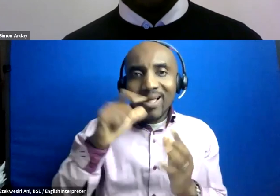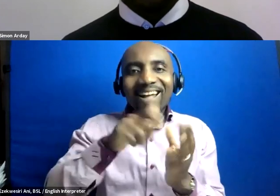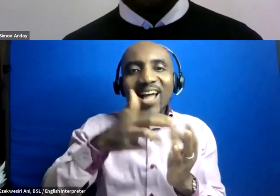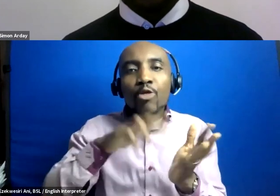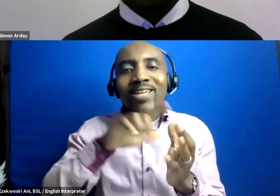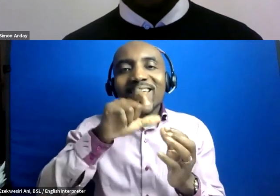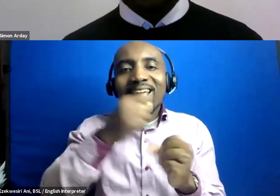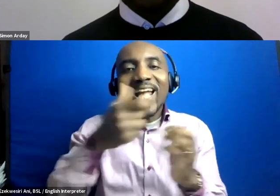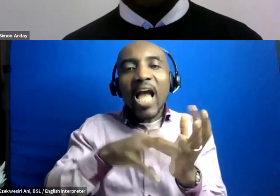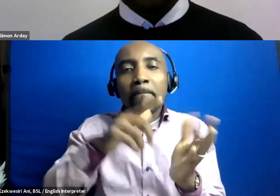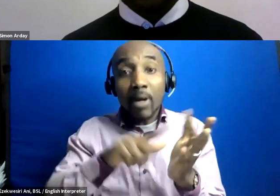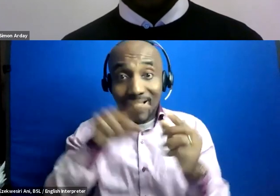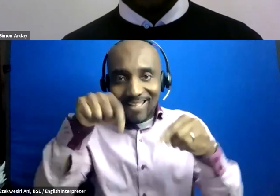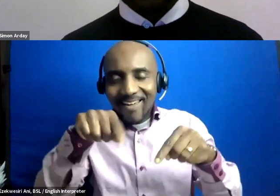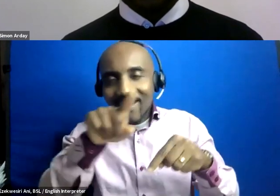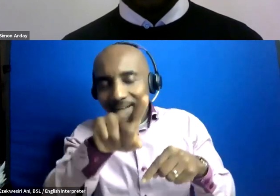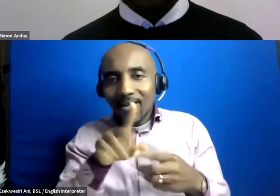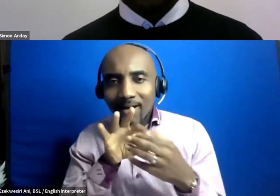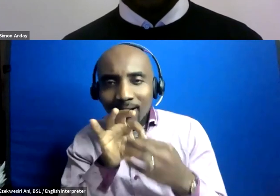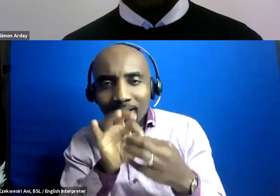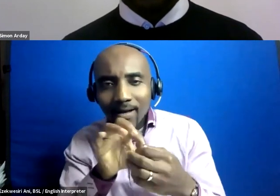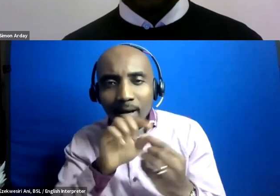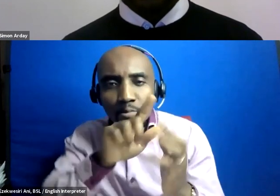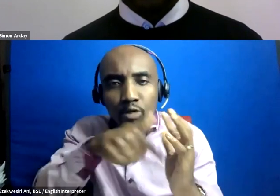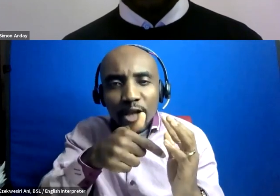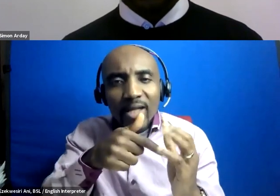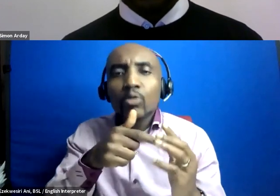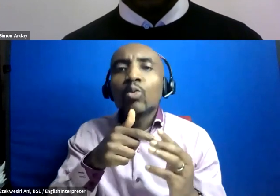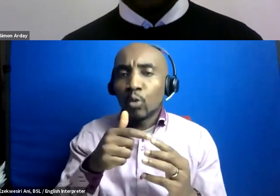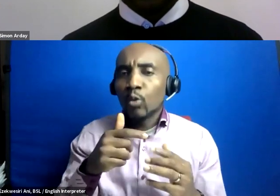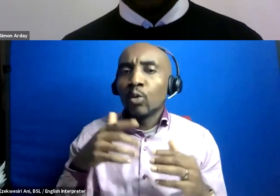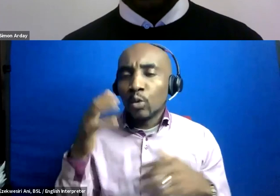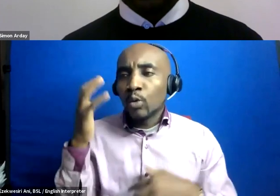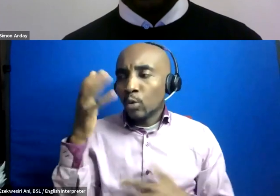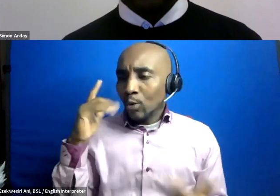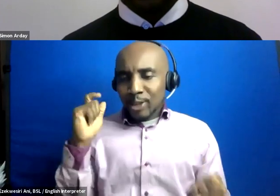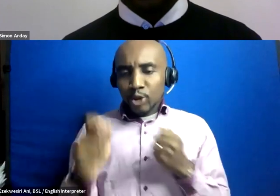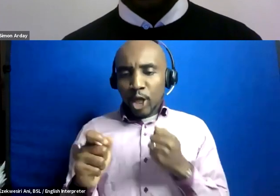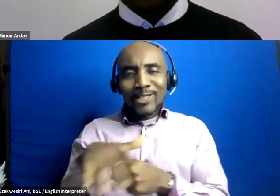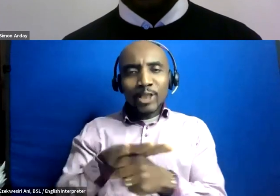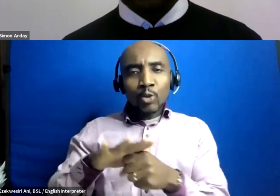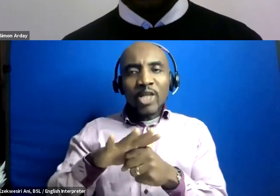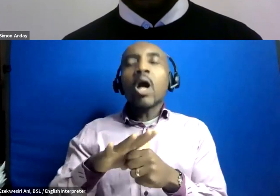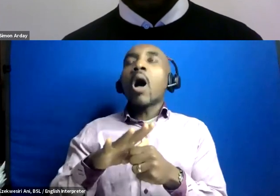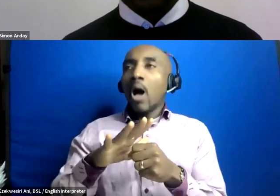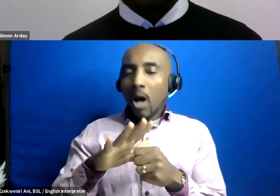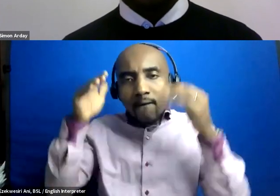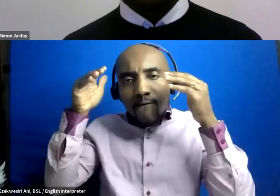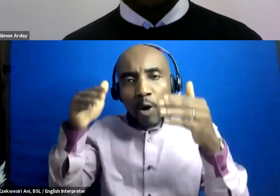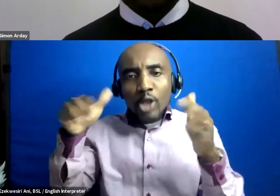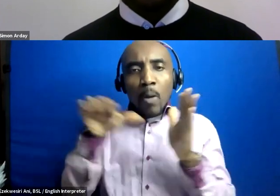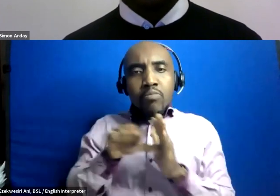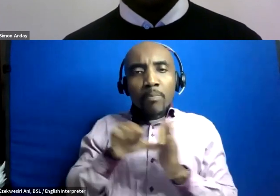and Christian. And that was a turning point for me, whereby everything became more solution orientated